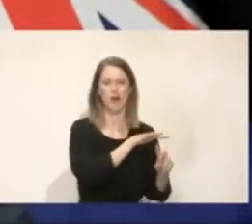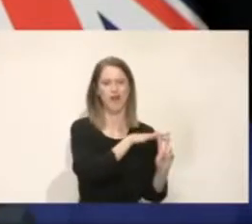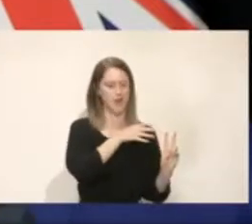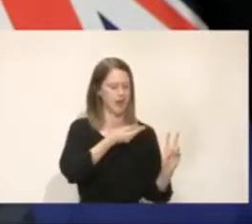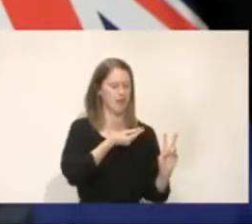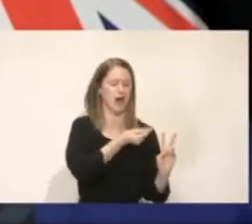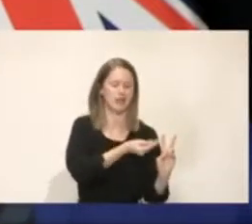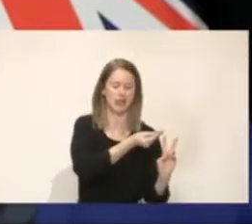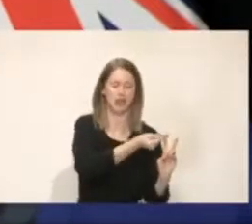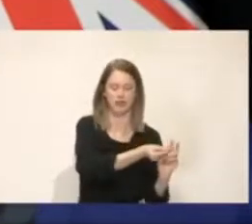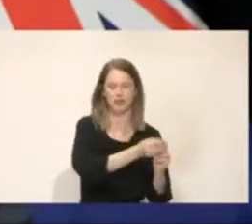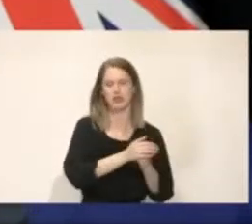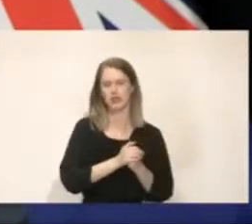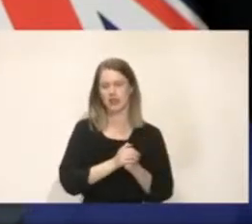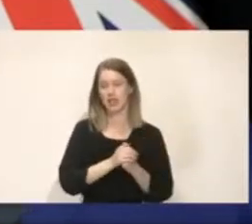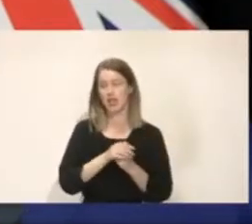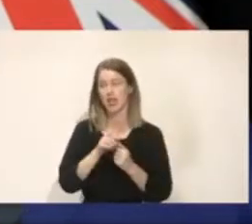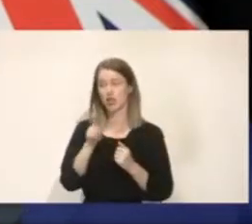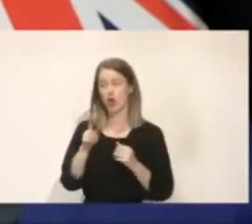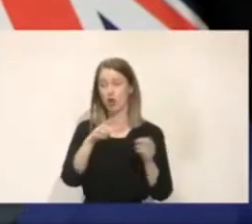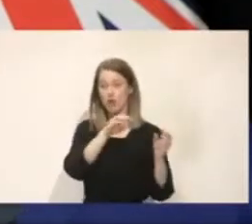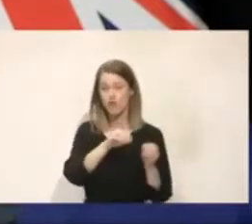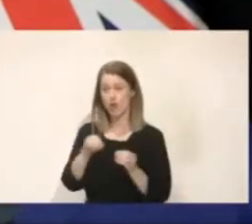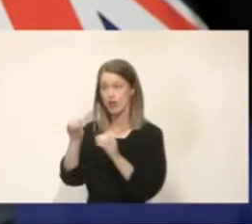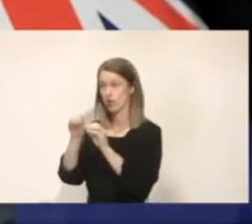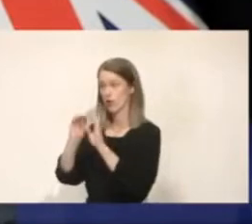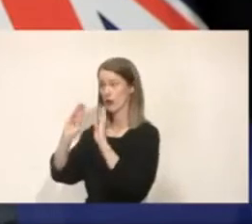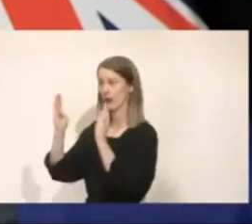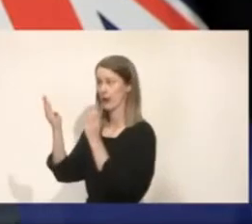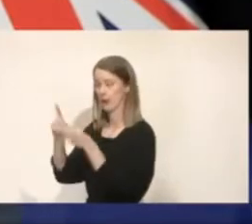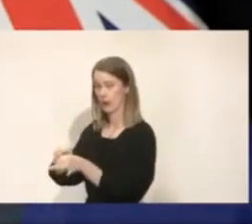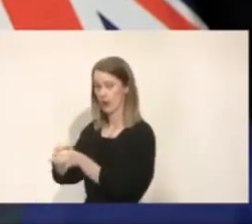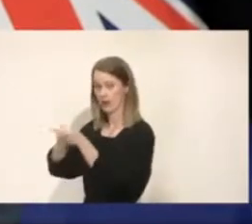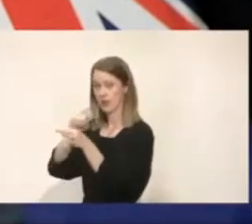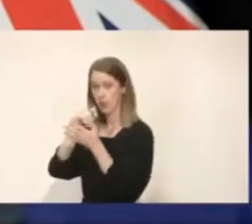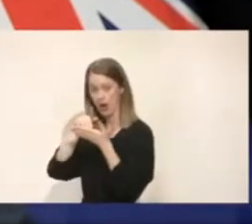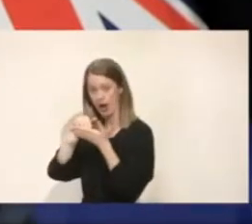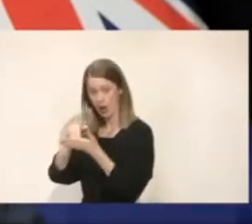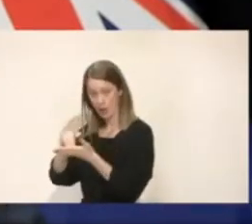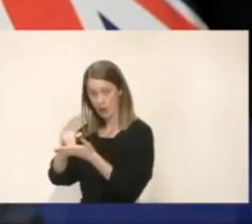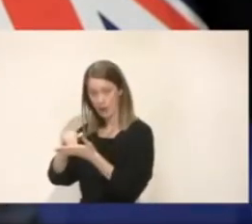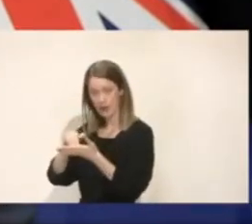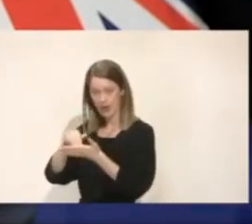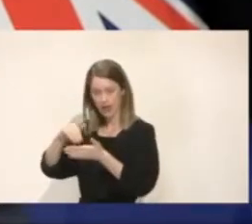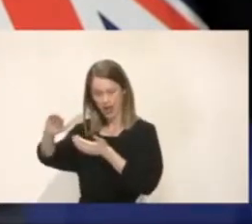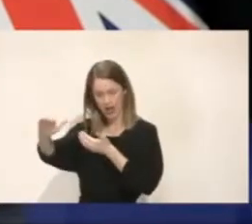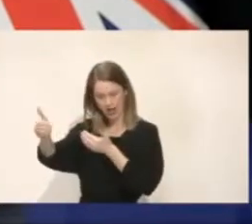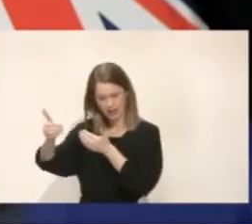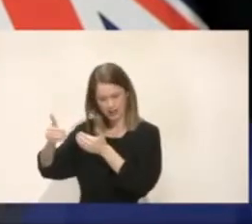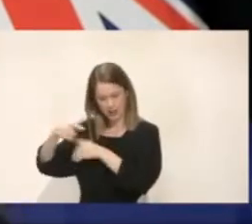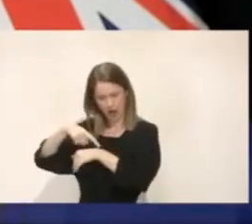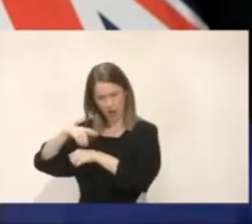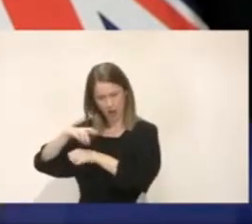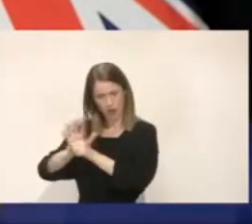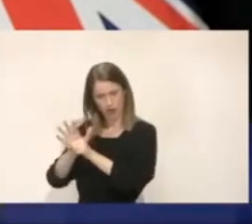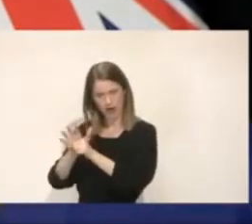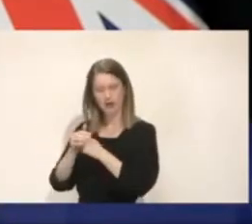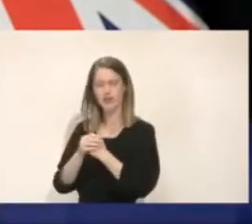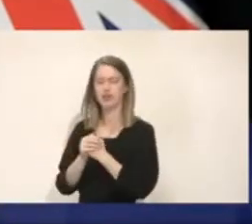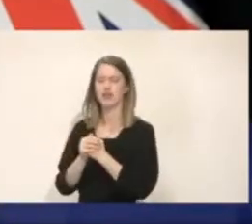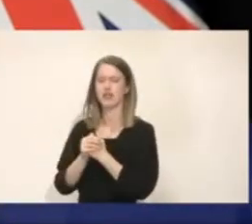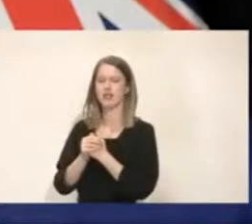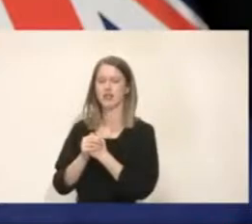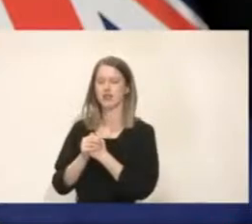unit. So I think that will help reduce the length of the tail here, and that's I think already